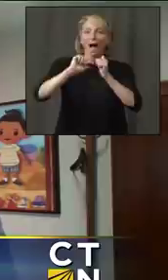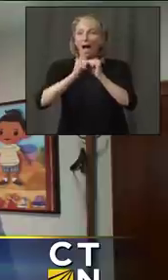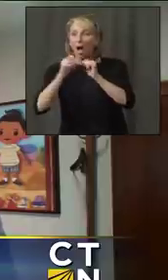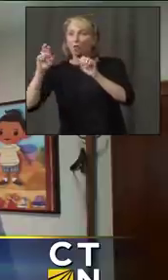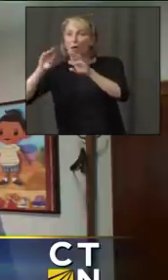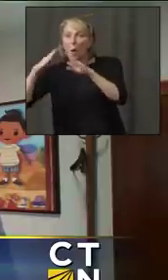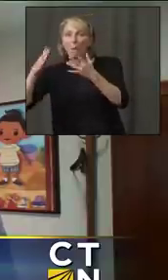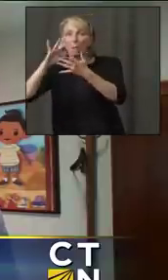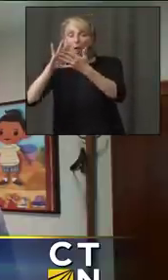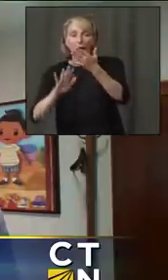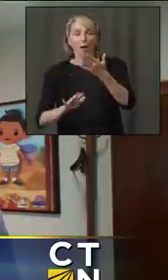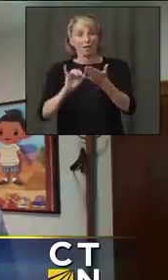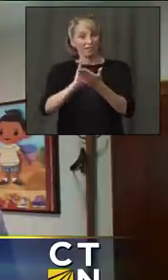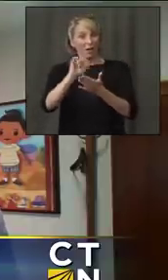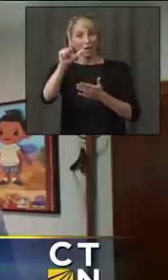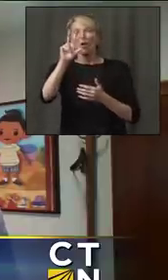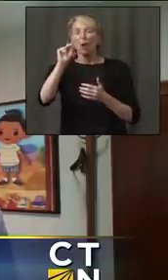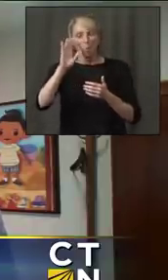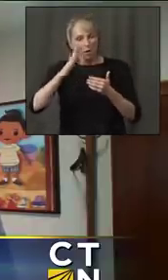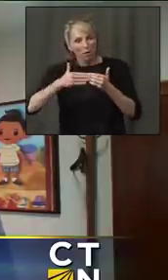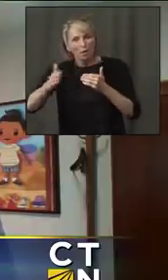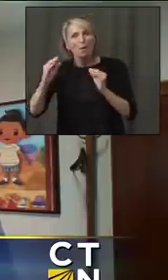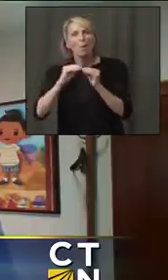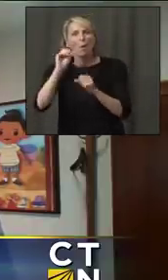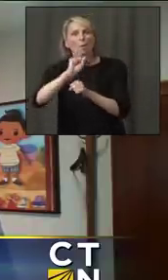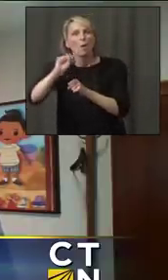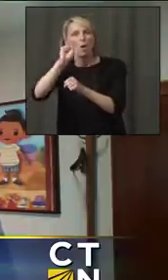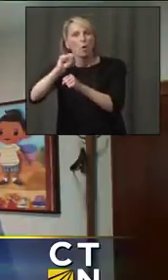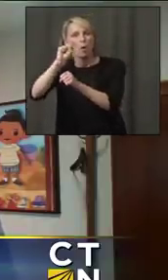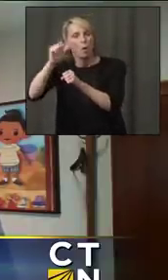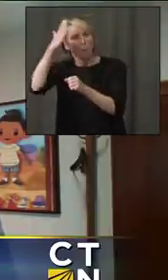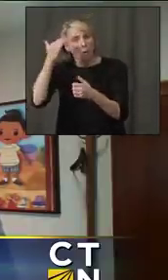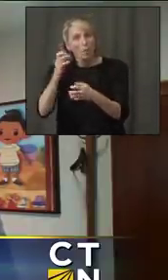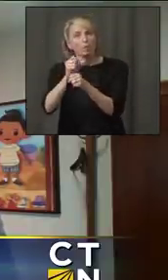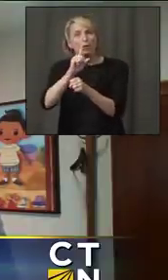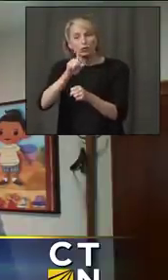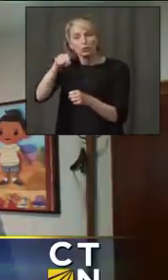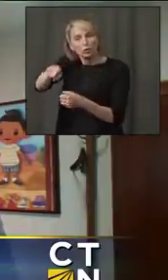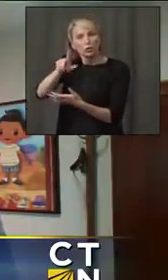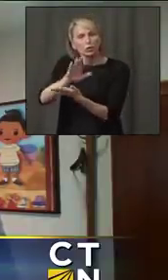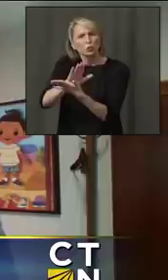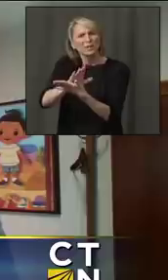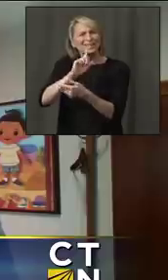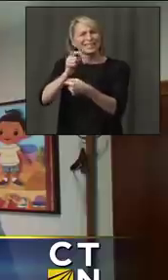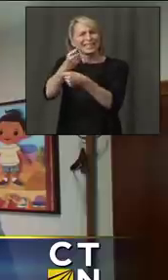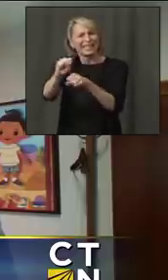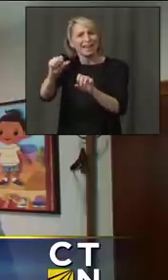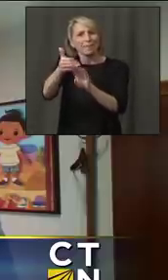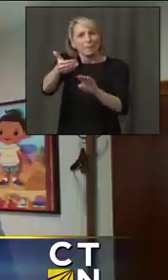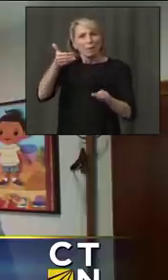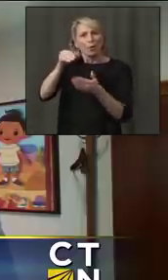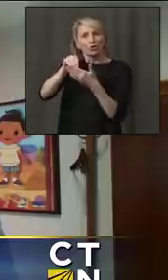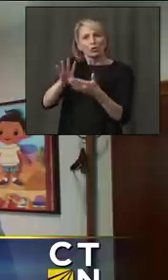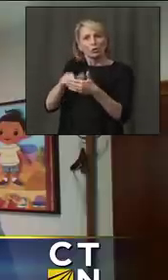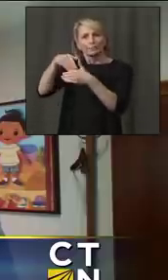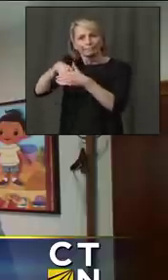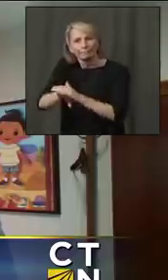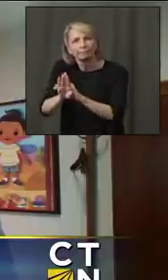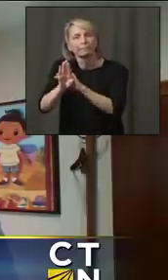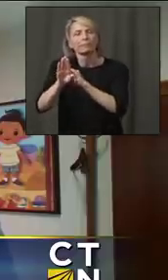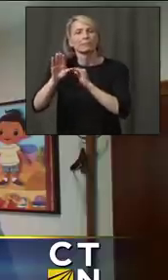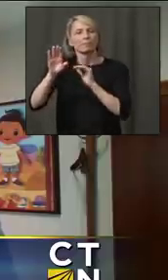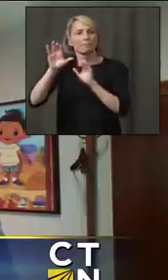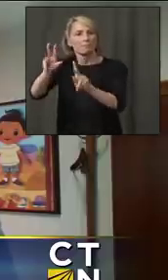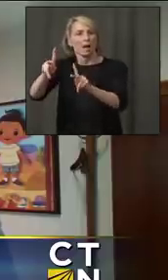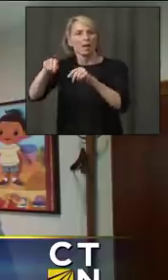is safe for students and staff to re-enter, but also one that builds confidence in the educational process moving